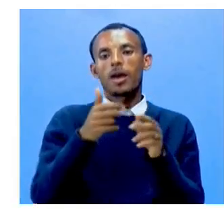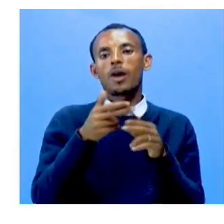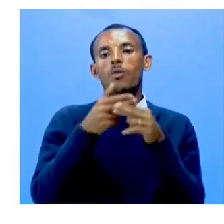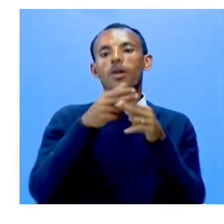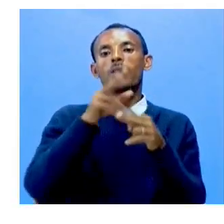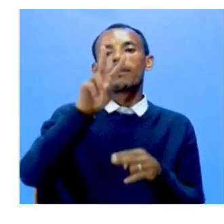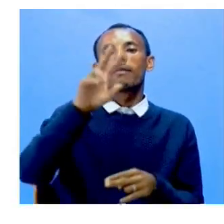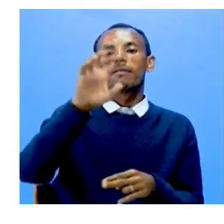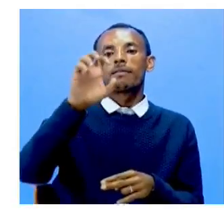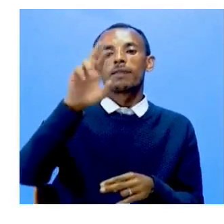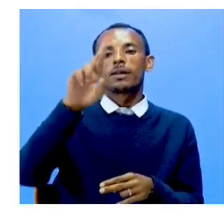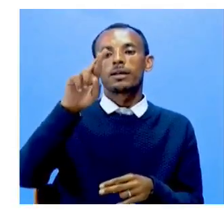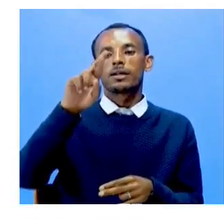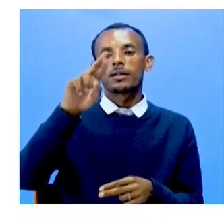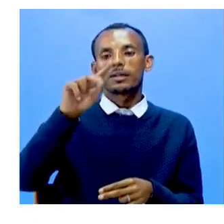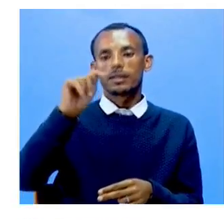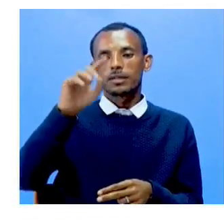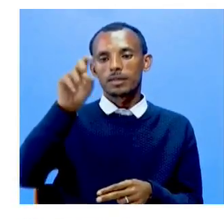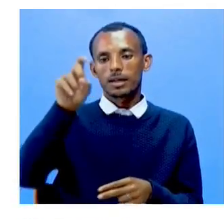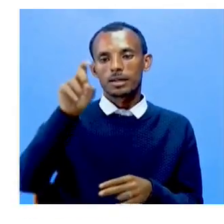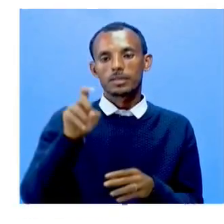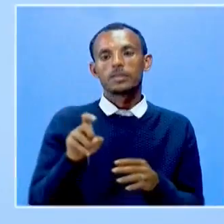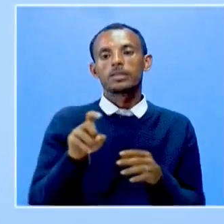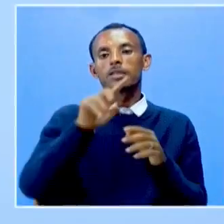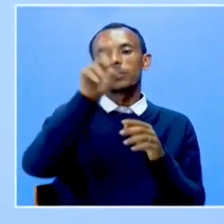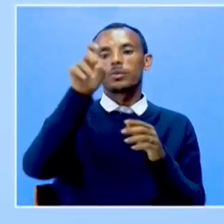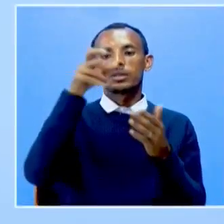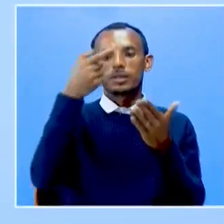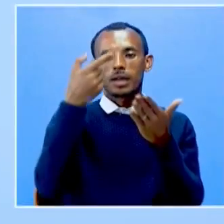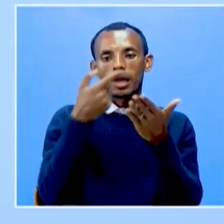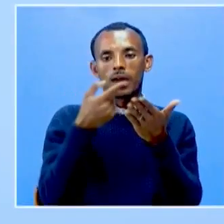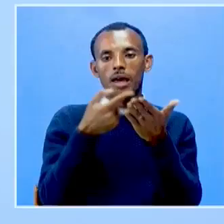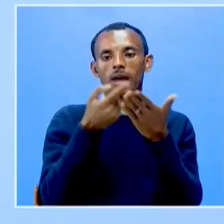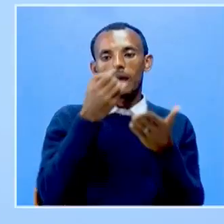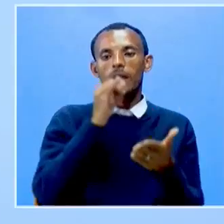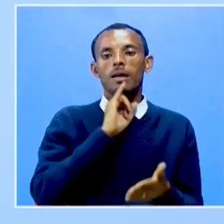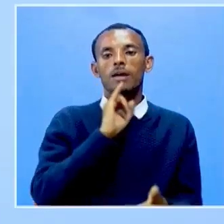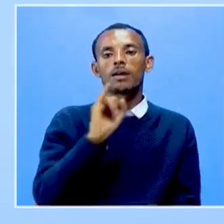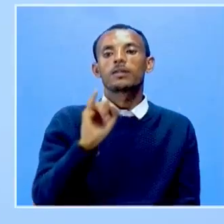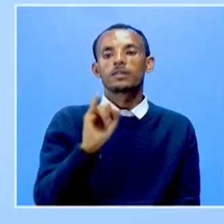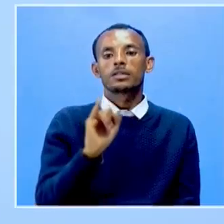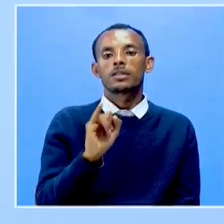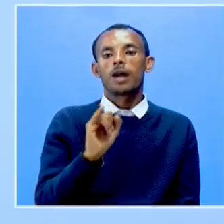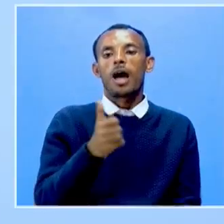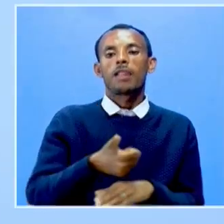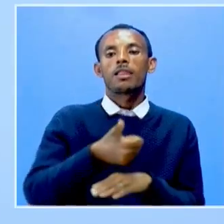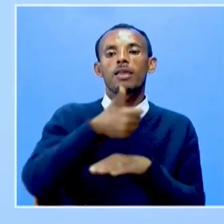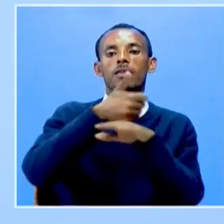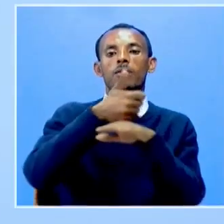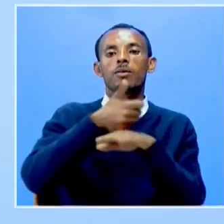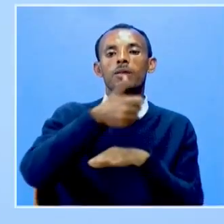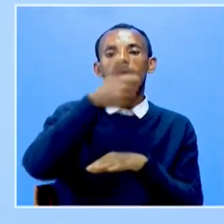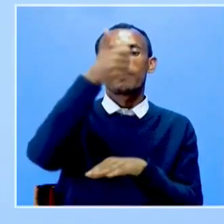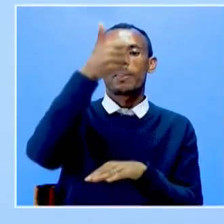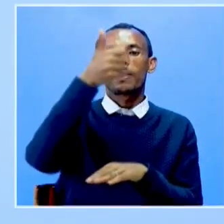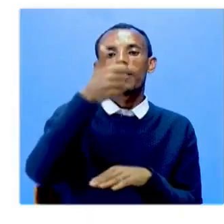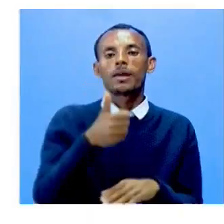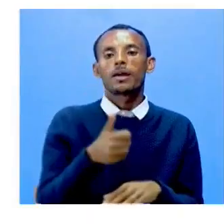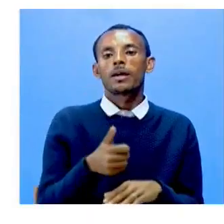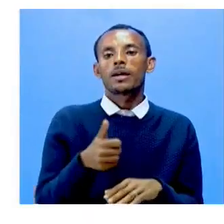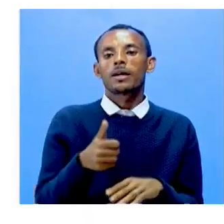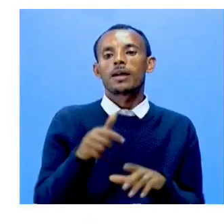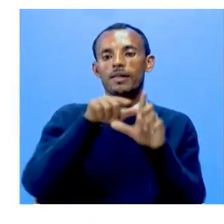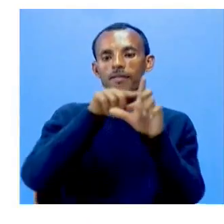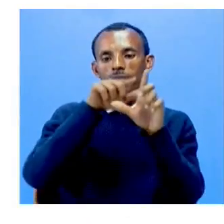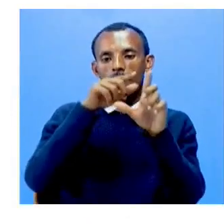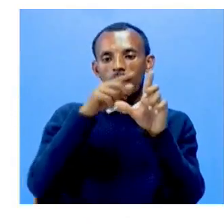Vertex angle. So the question here is an altitude from the vertex angle means